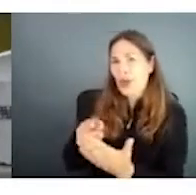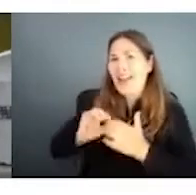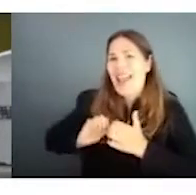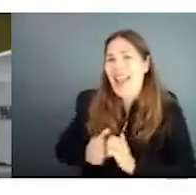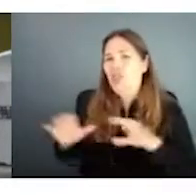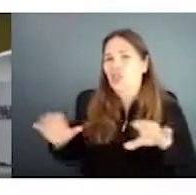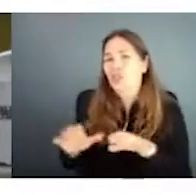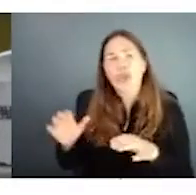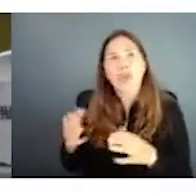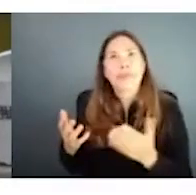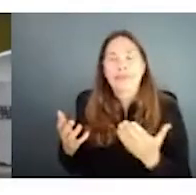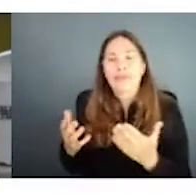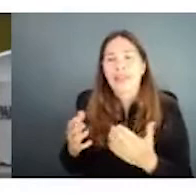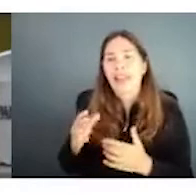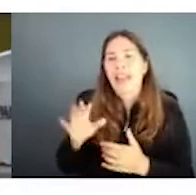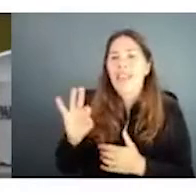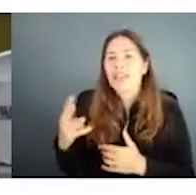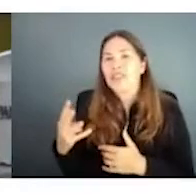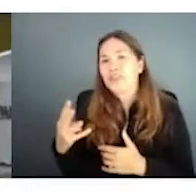do a face-to-face